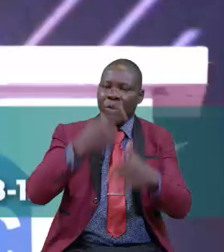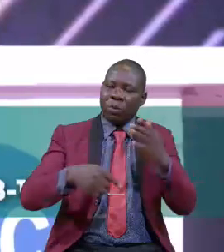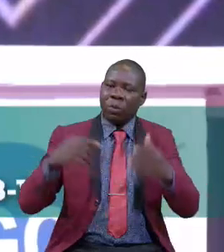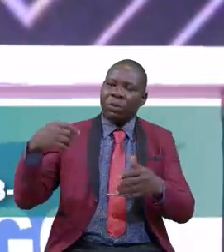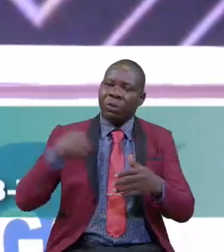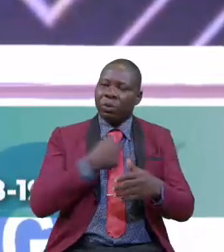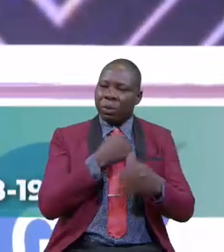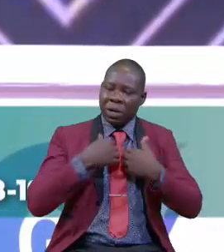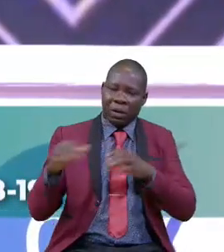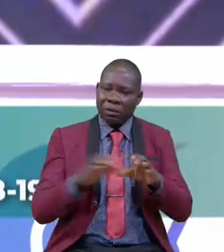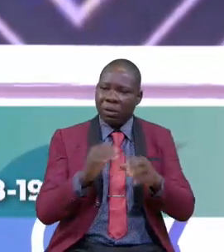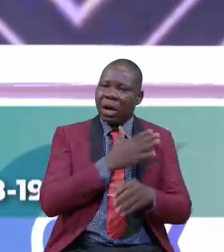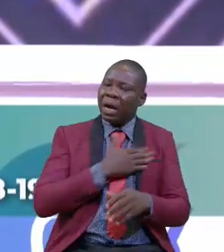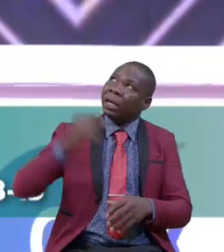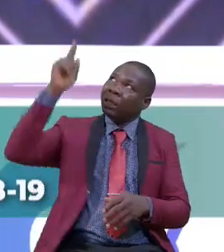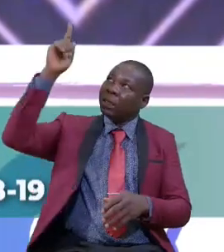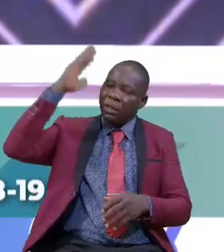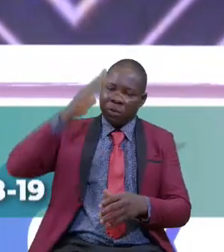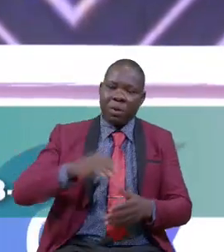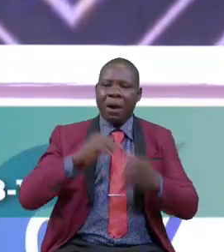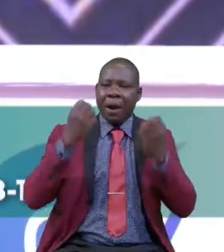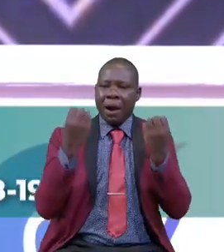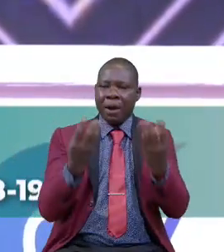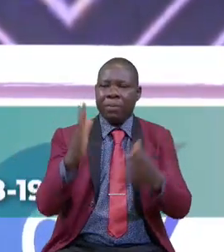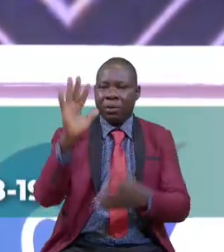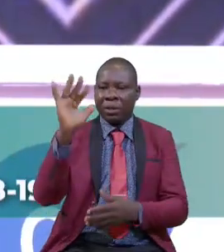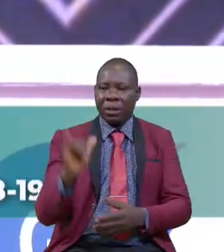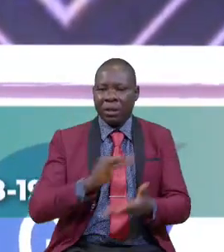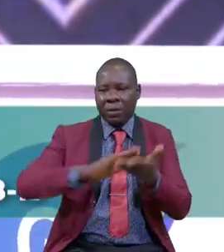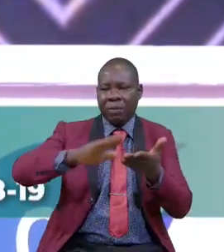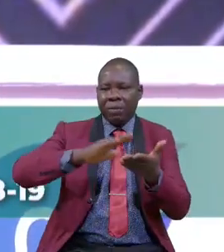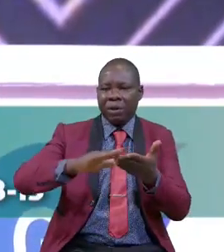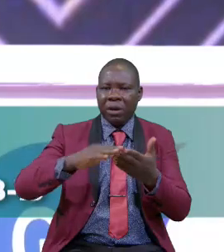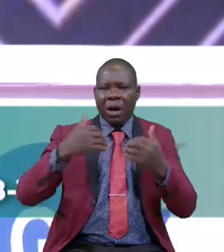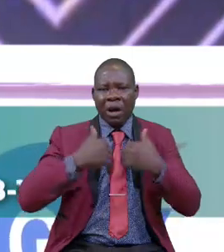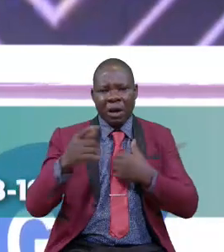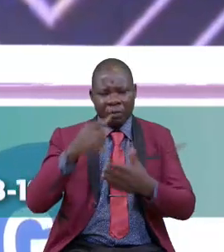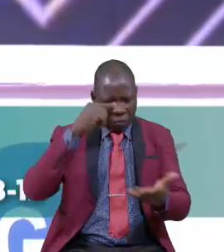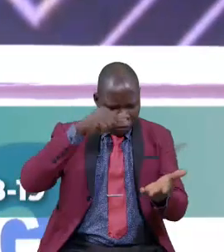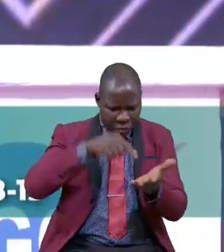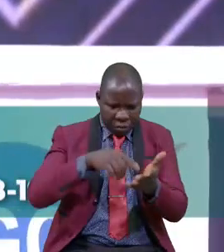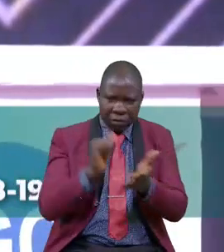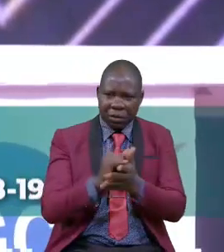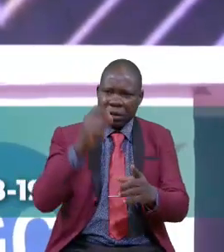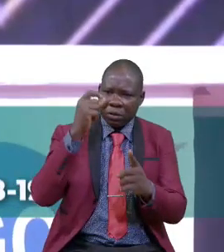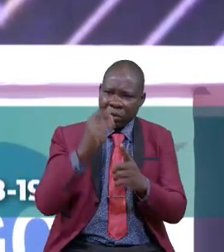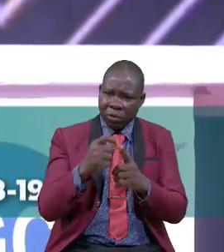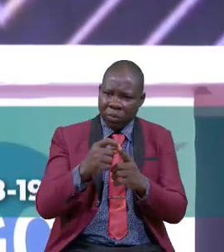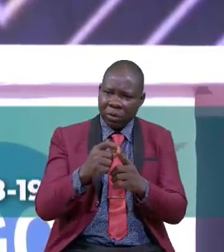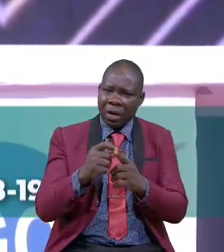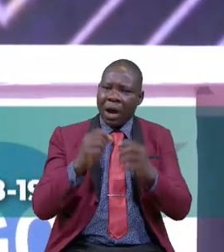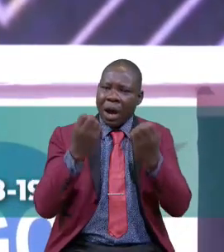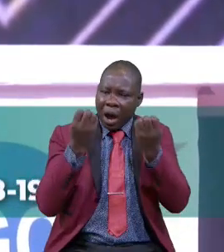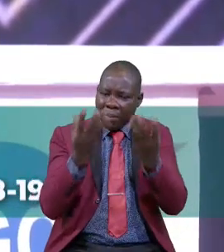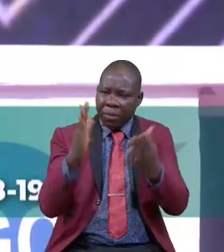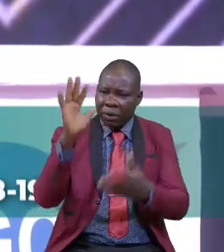pardon. Abundantly pardon. Have you ever noticed that word, abundantly? It doesn't just pardon a little